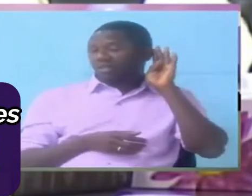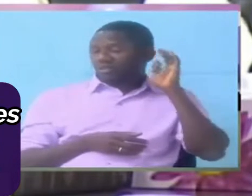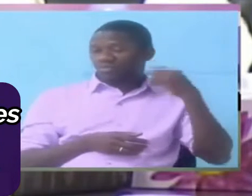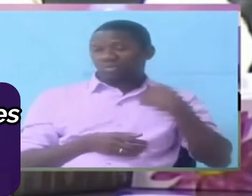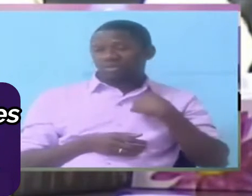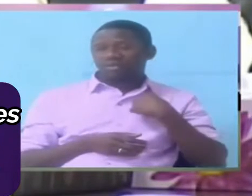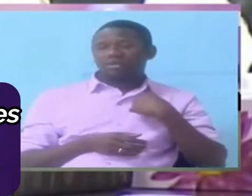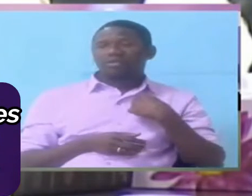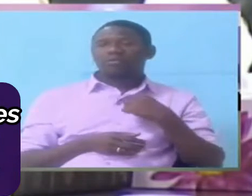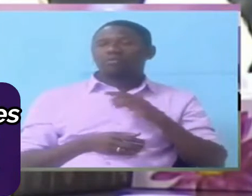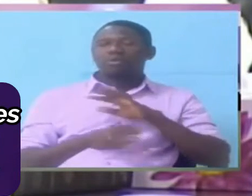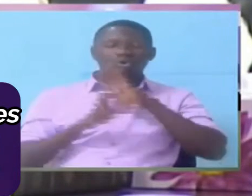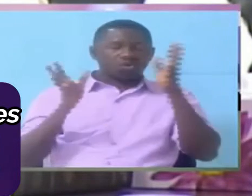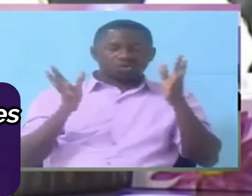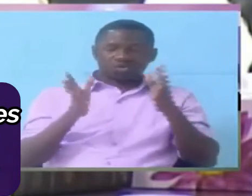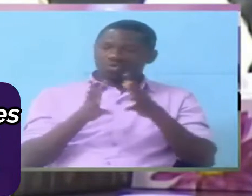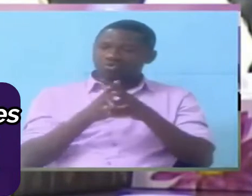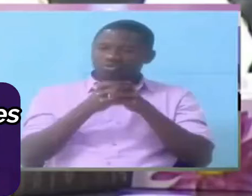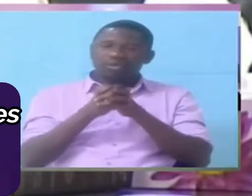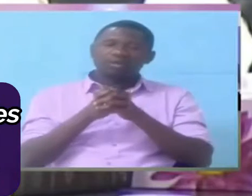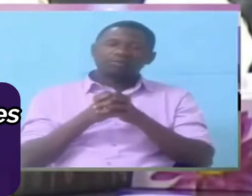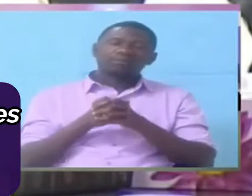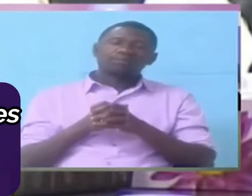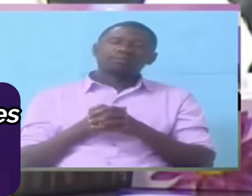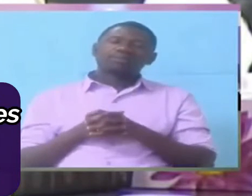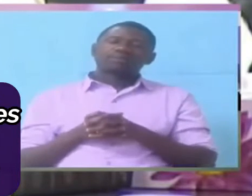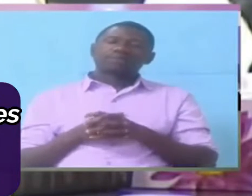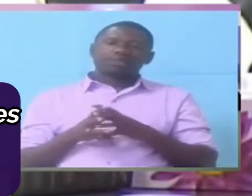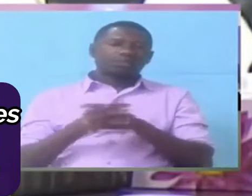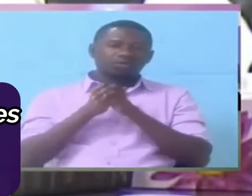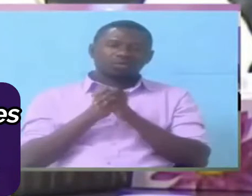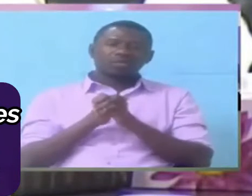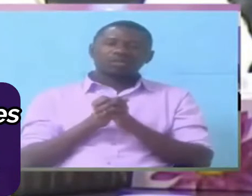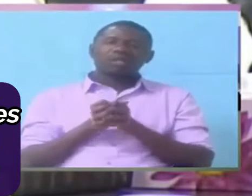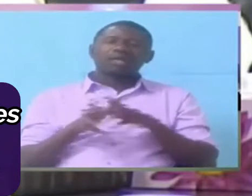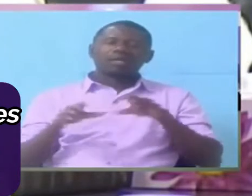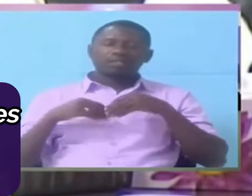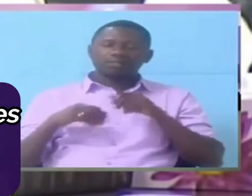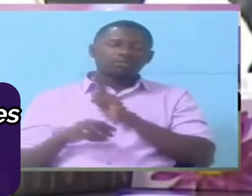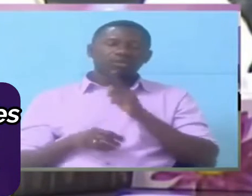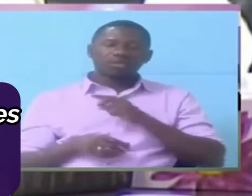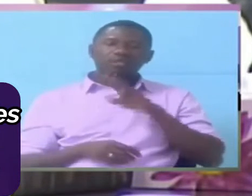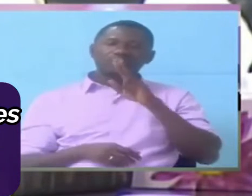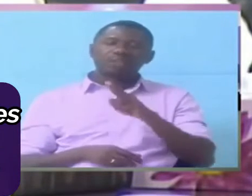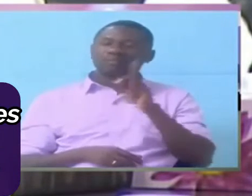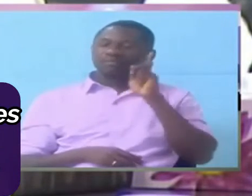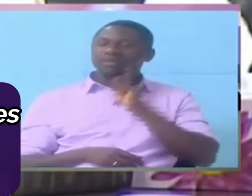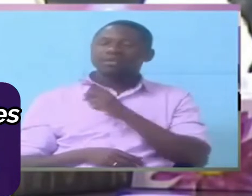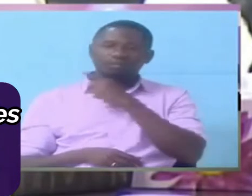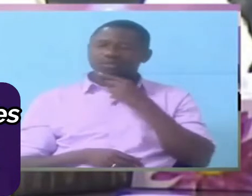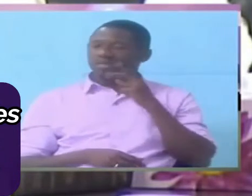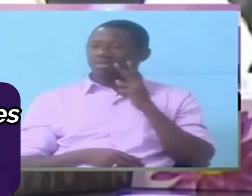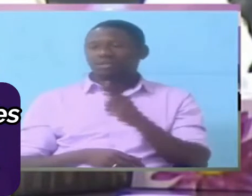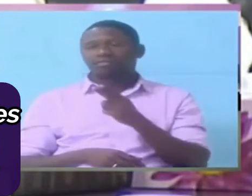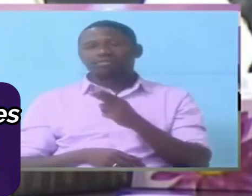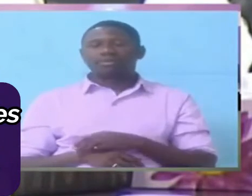to me. Mbe si den. We all should come together. Nganyomu tabaklin fakrin. We take each other as the same father and this. Wato